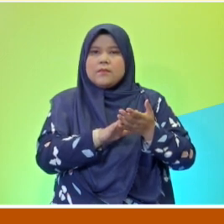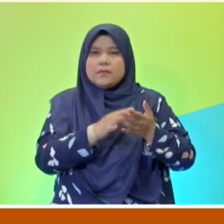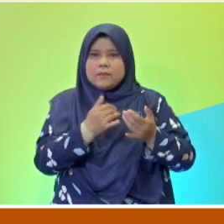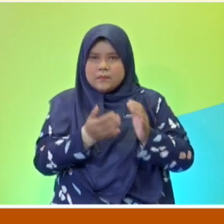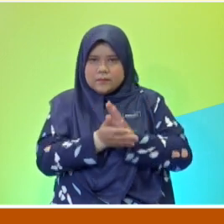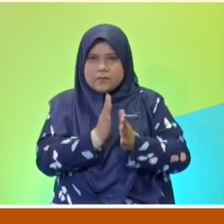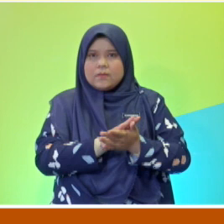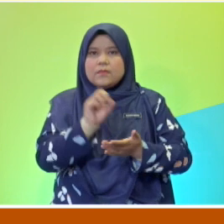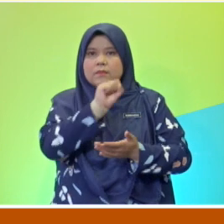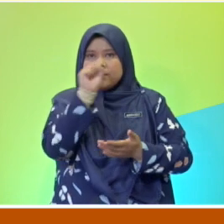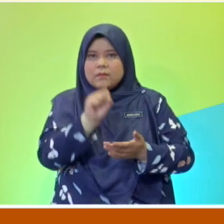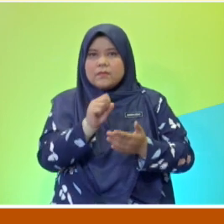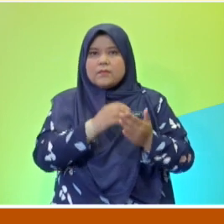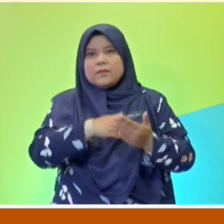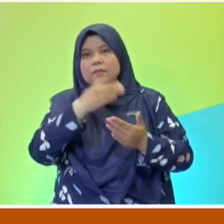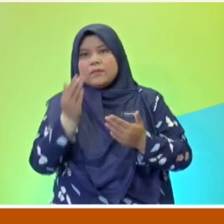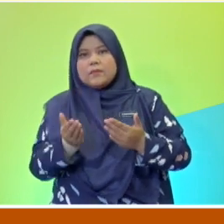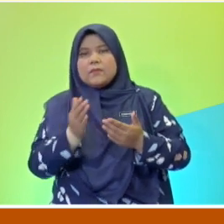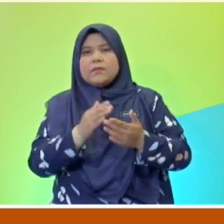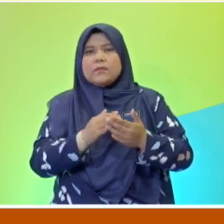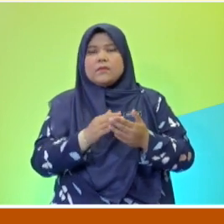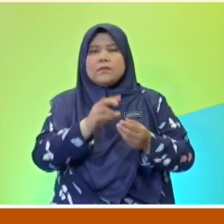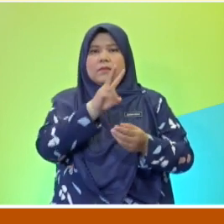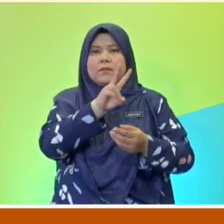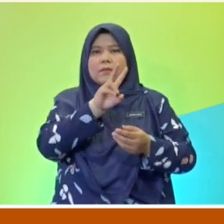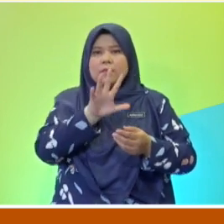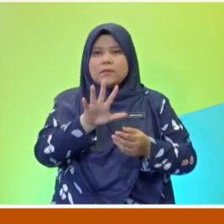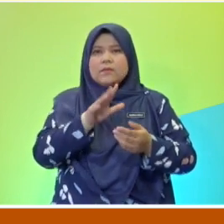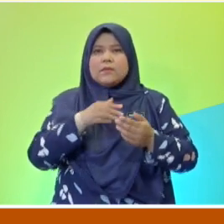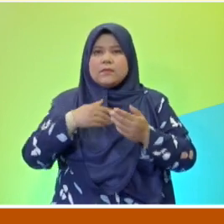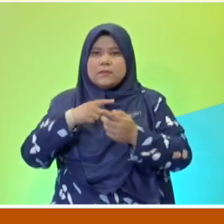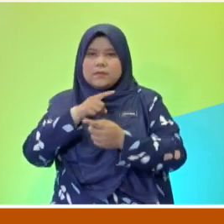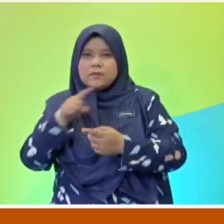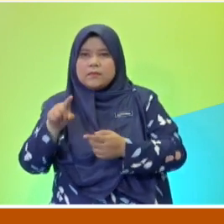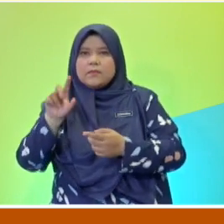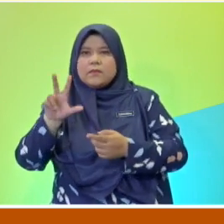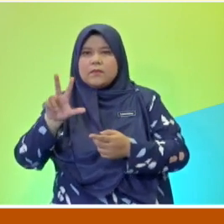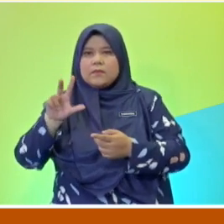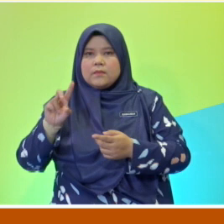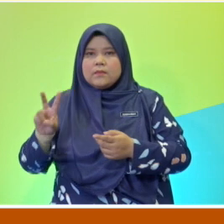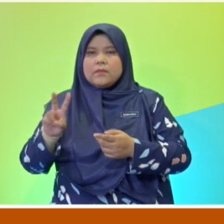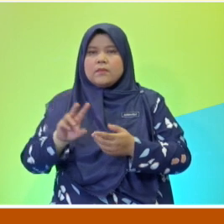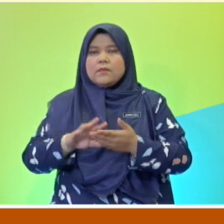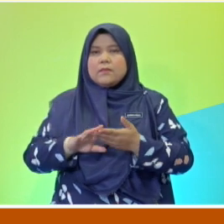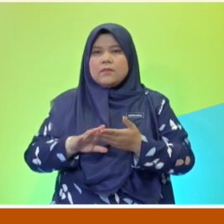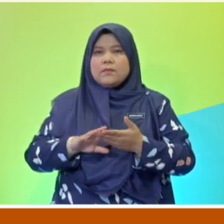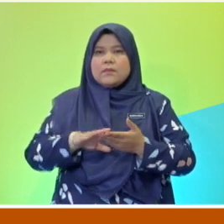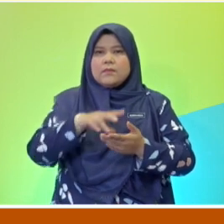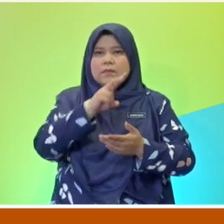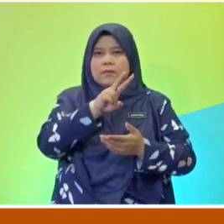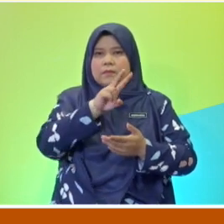So the questions next to it, from number 25 to 32, 8 questions. 25